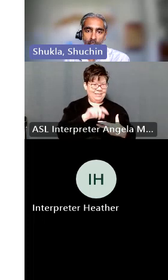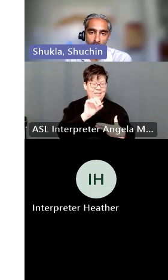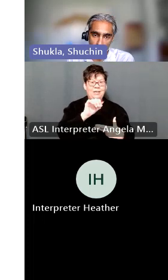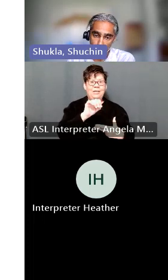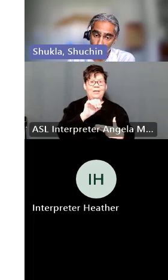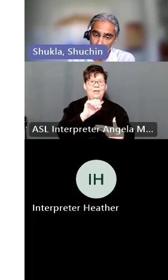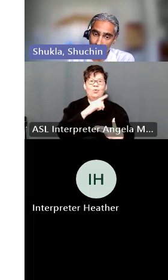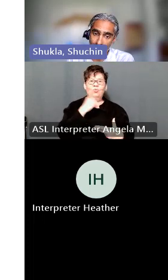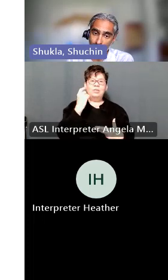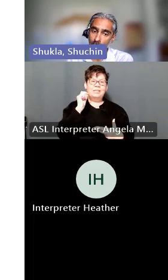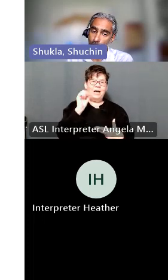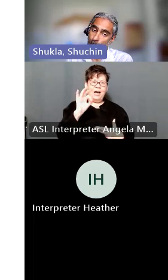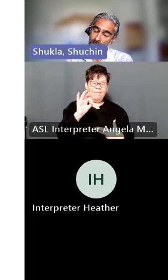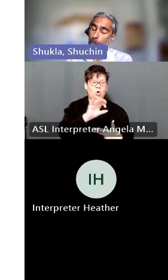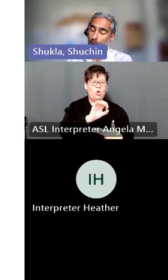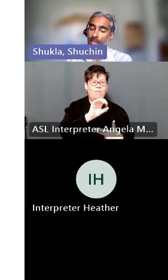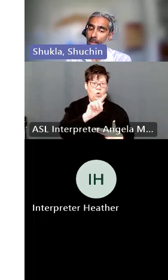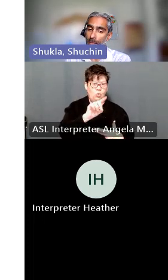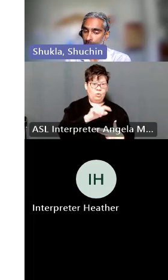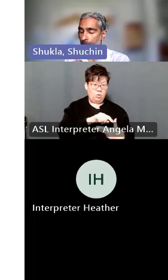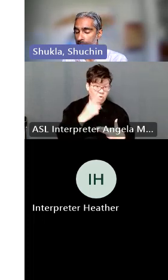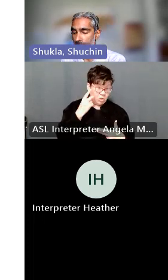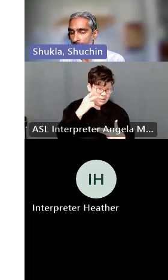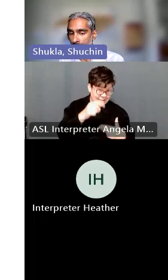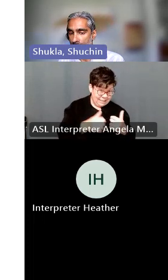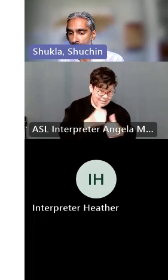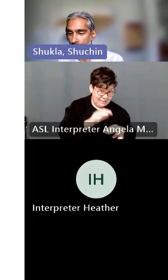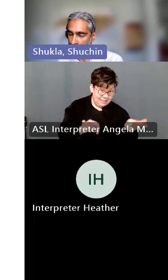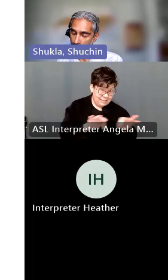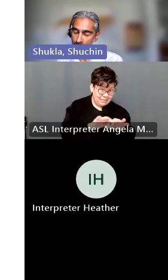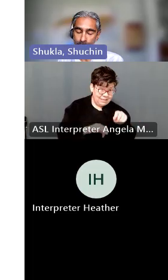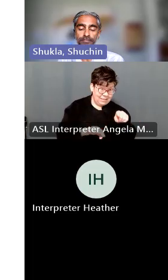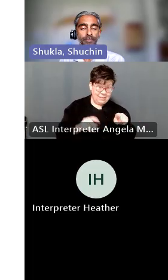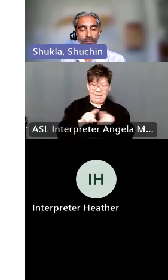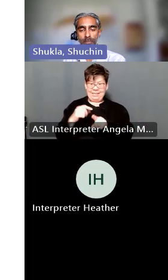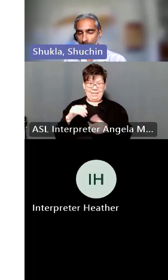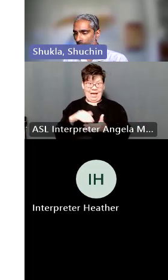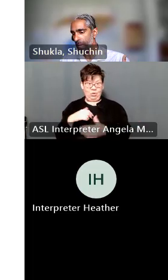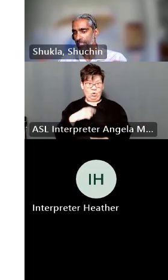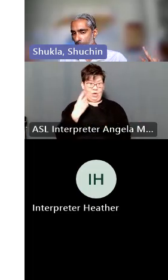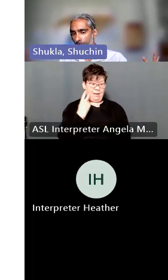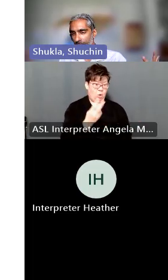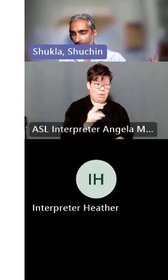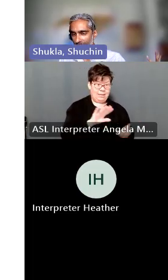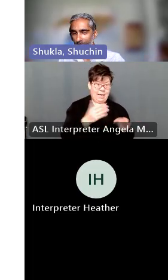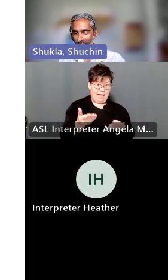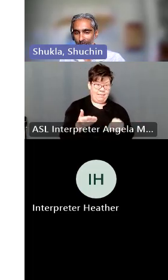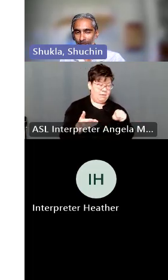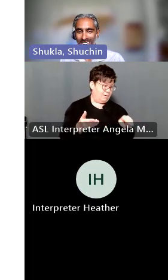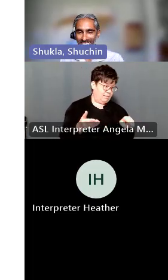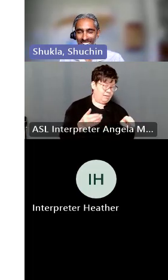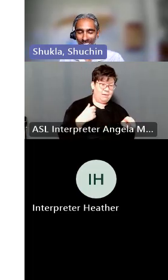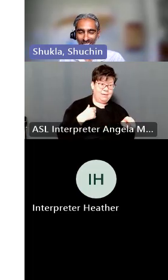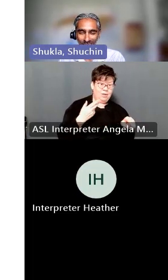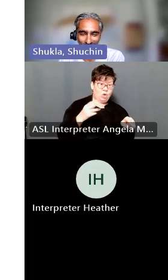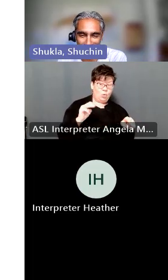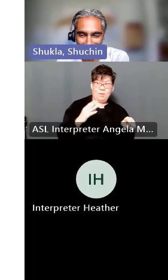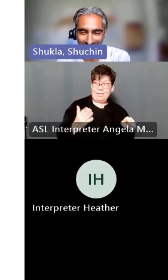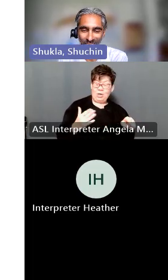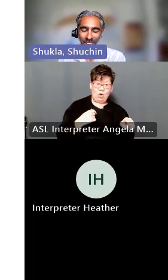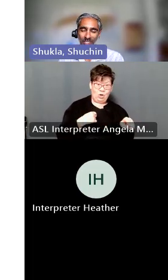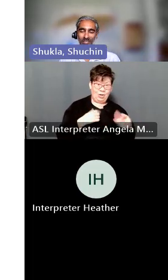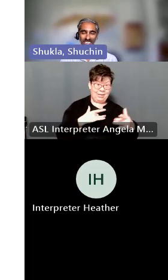those outcomes. And so you can see here, the most important thing to me as a doctor is death. And me as a human on this planet is